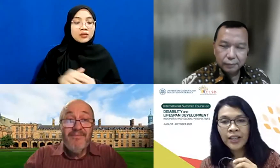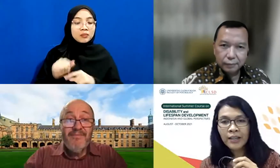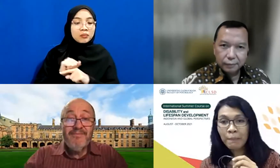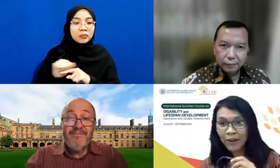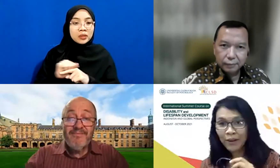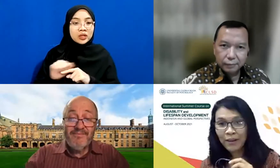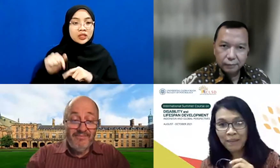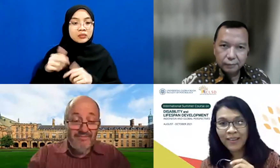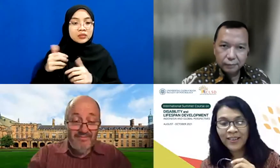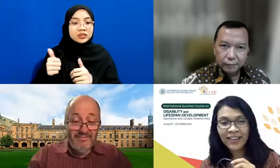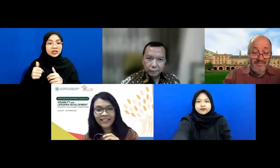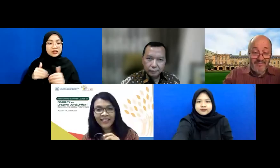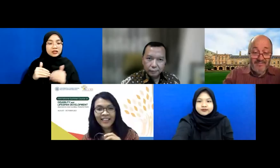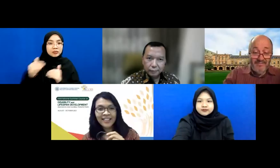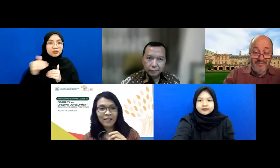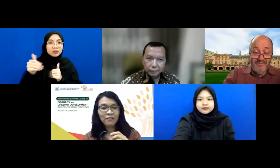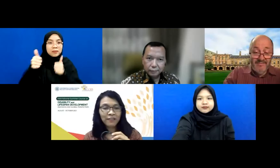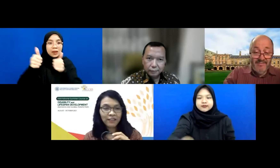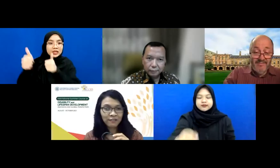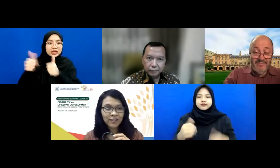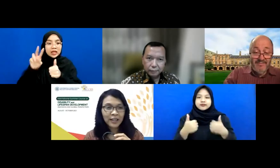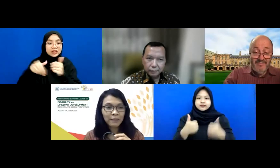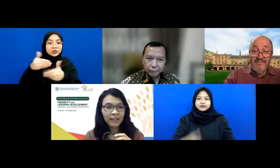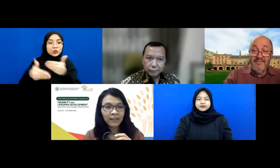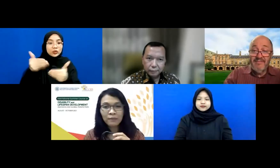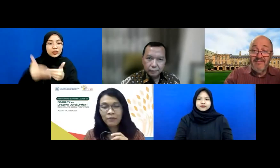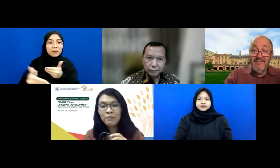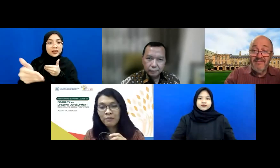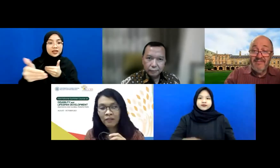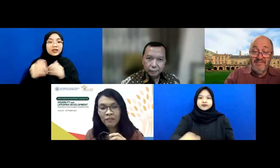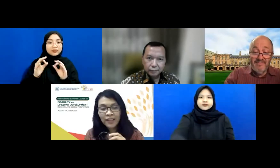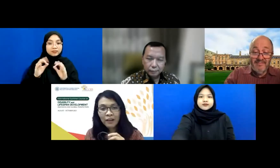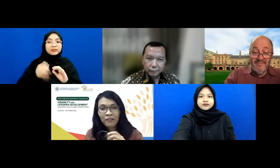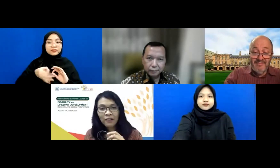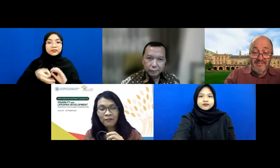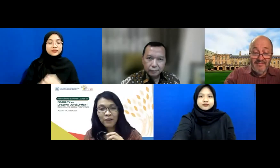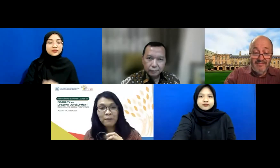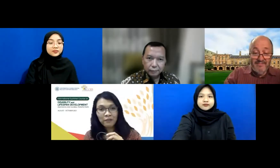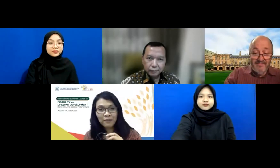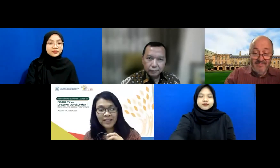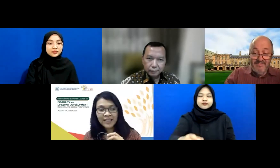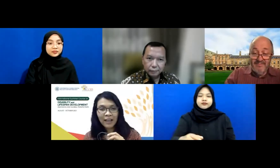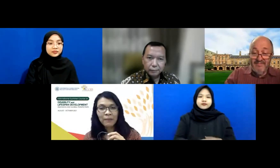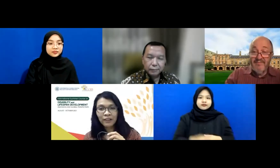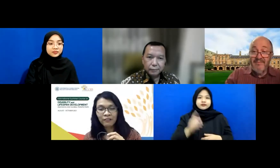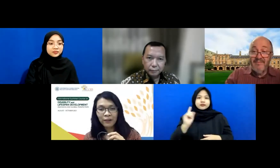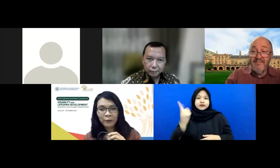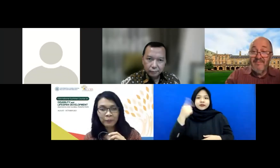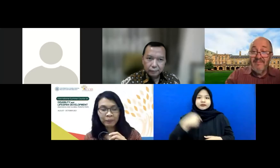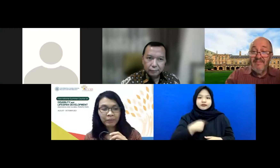would get better and better. And yeah, this is our very first time, and there are room for improvements. I